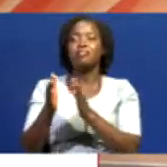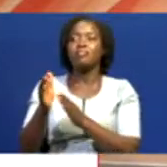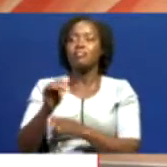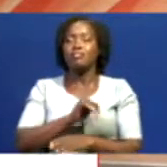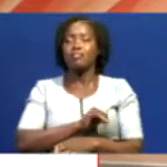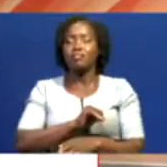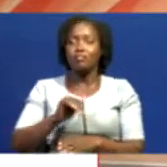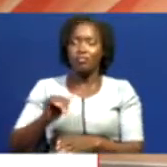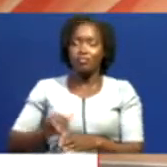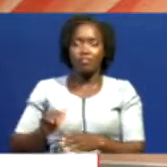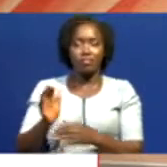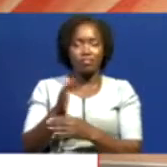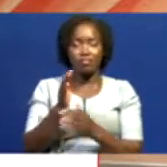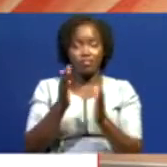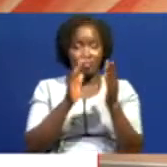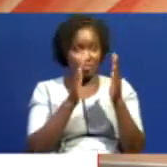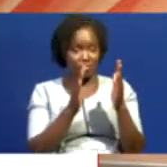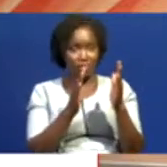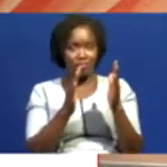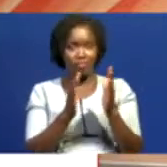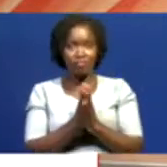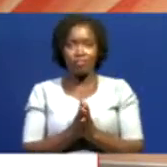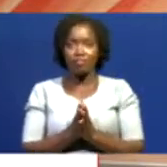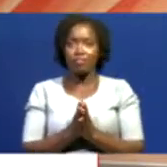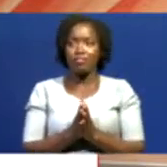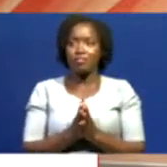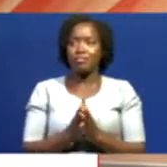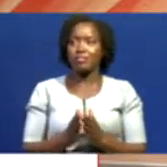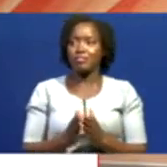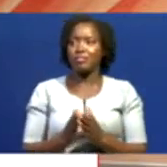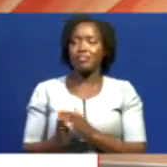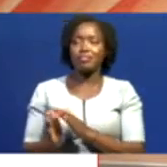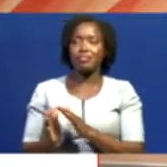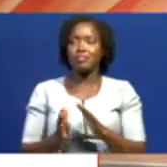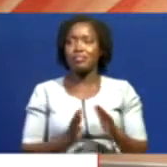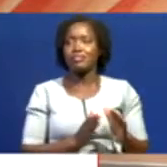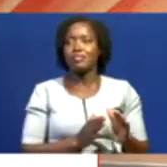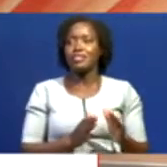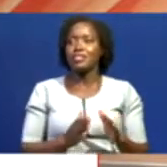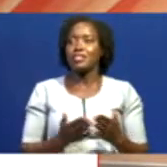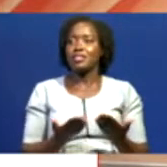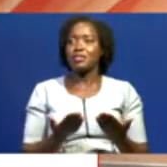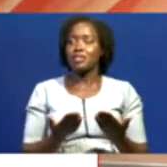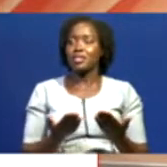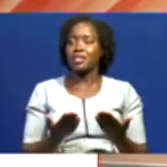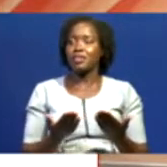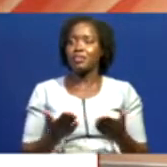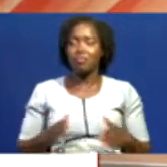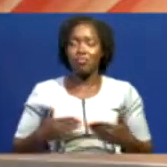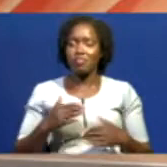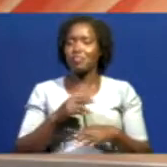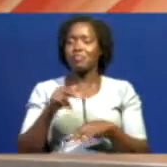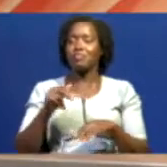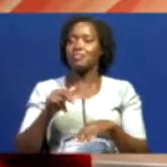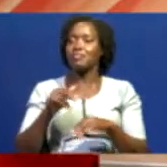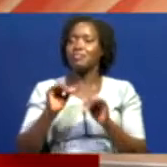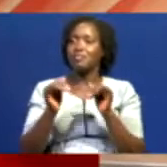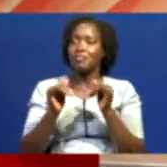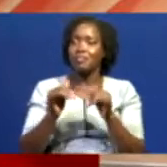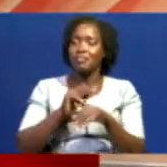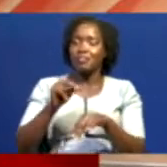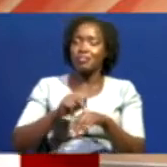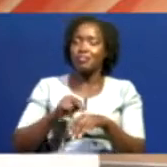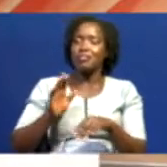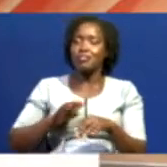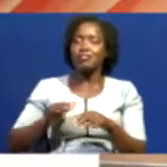Chinese embassy. Congratulations, Pauline. Now, moving on to more happy news, where the national women's soccer team, the Harambee